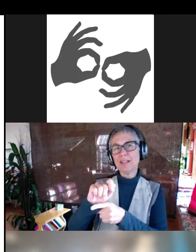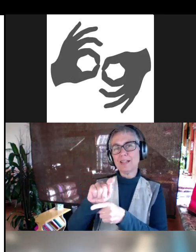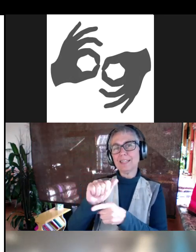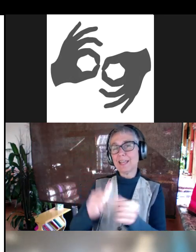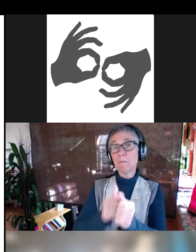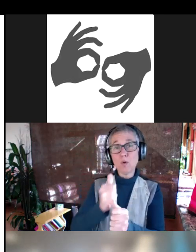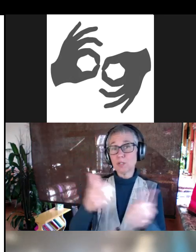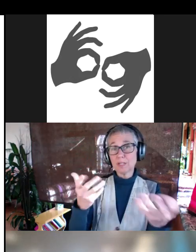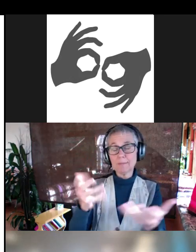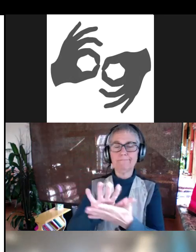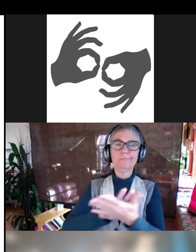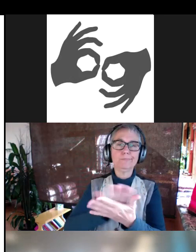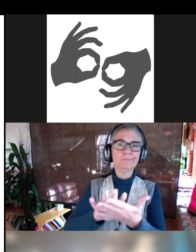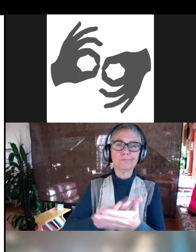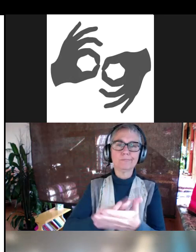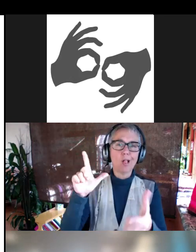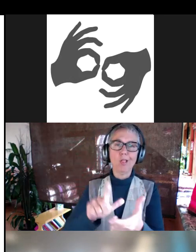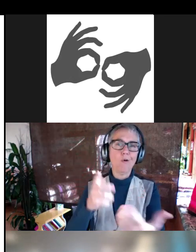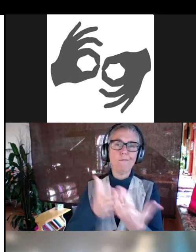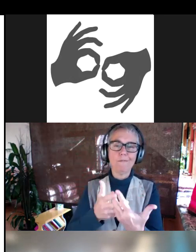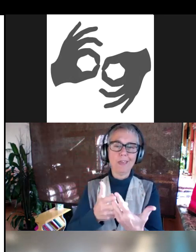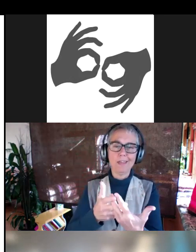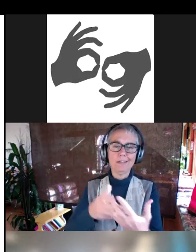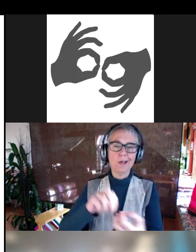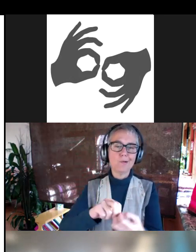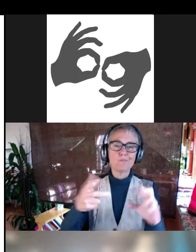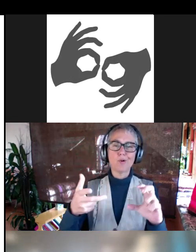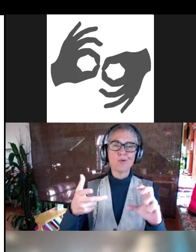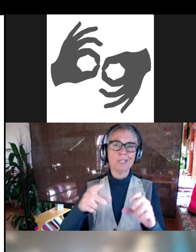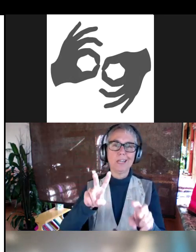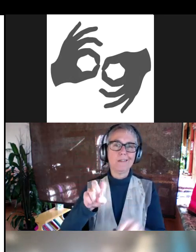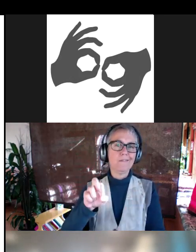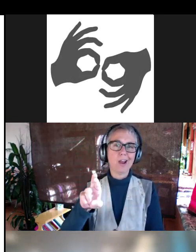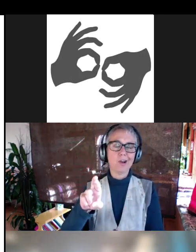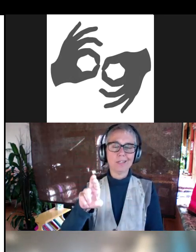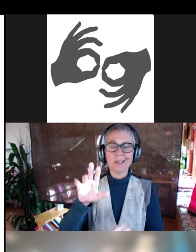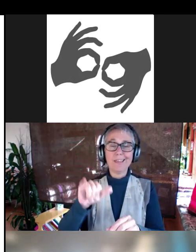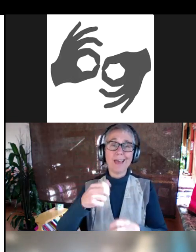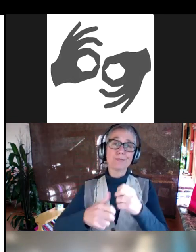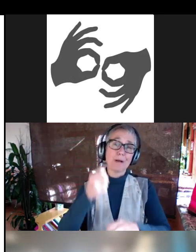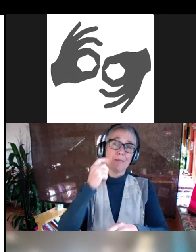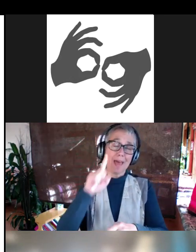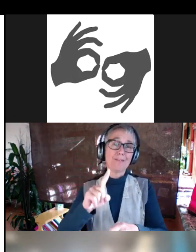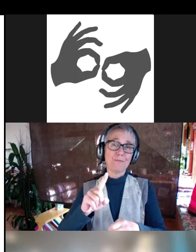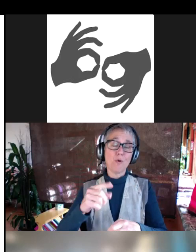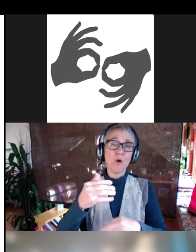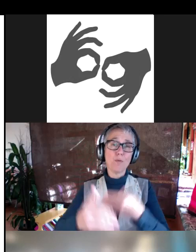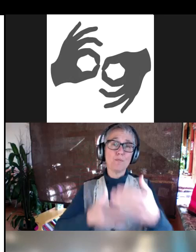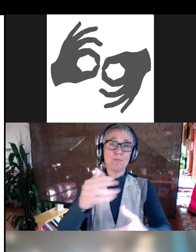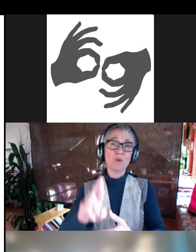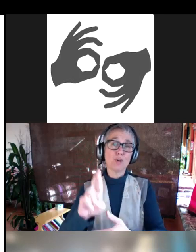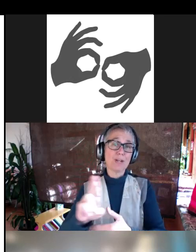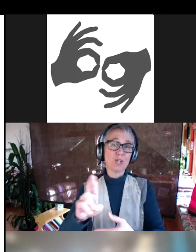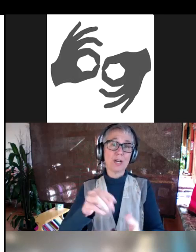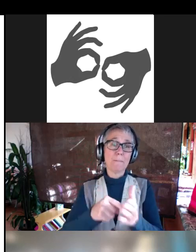of noisy, low fitness protein variants, which can be very problematic for training effective regression models used in, say, MLDE,